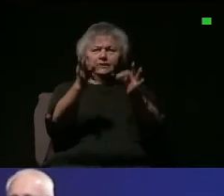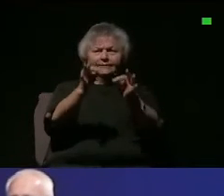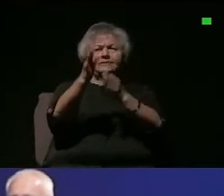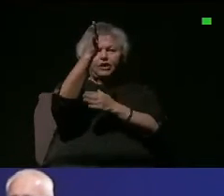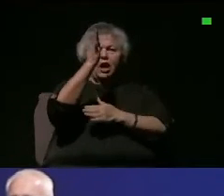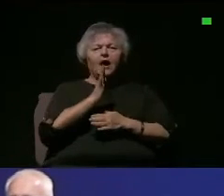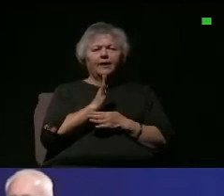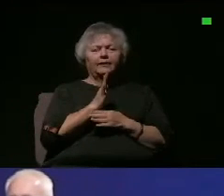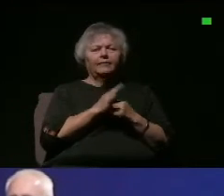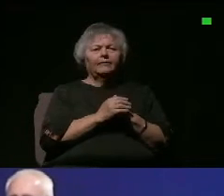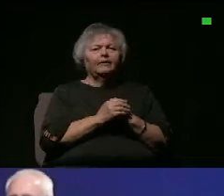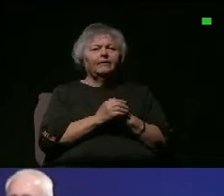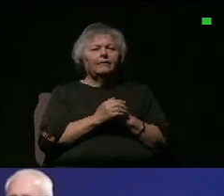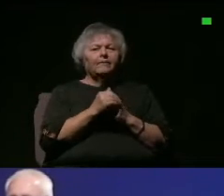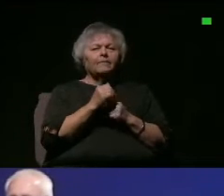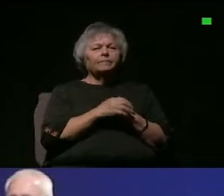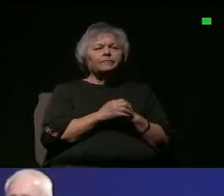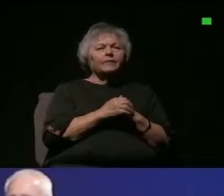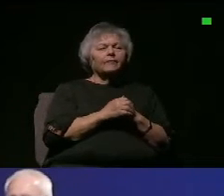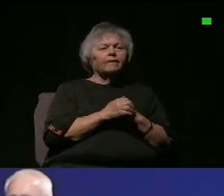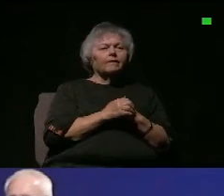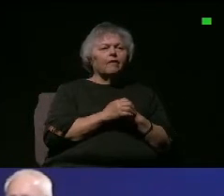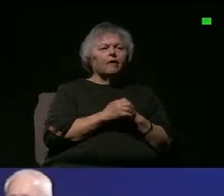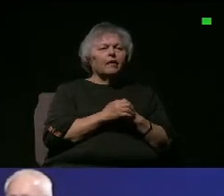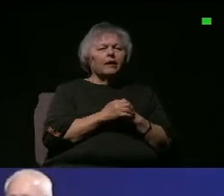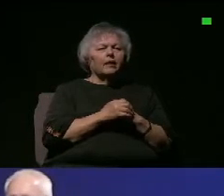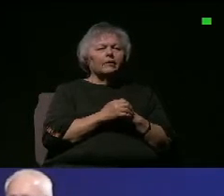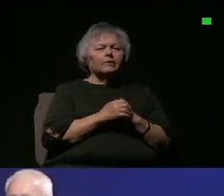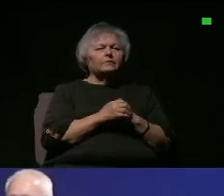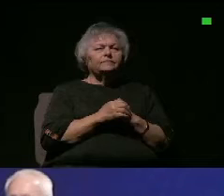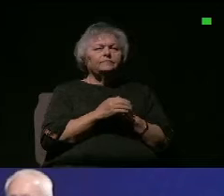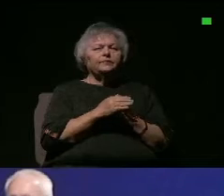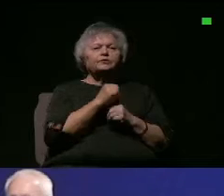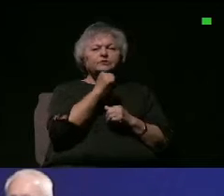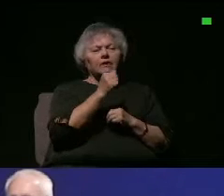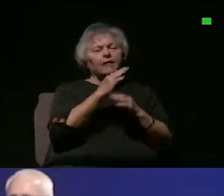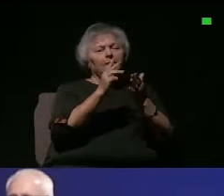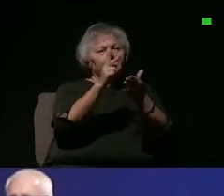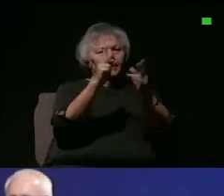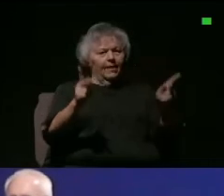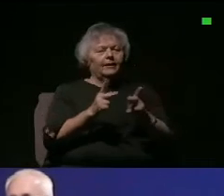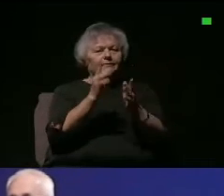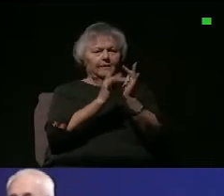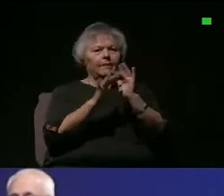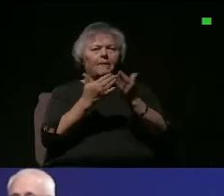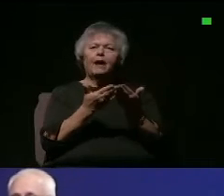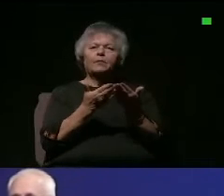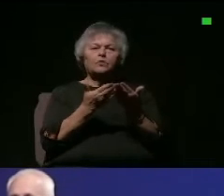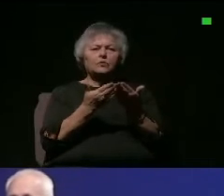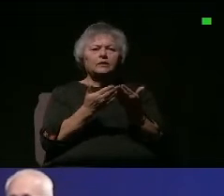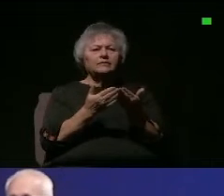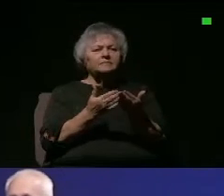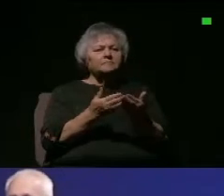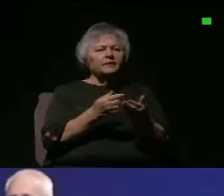any place in the Bible that says that anyone that's condemned ultimately will say it wasn't fair. God is just, and the only time He's